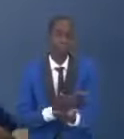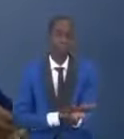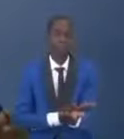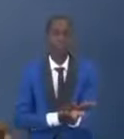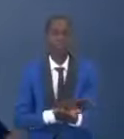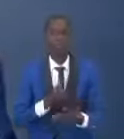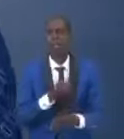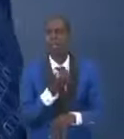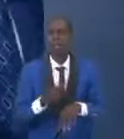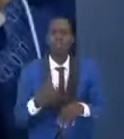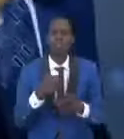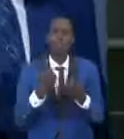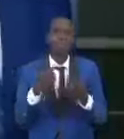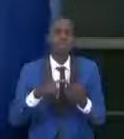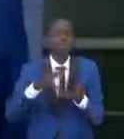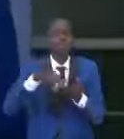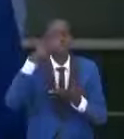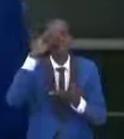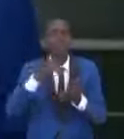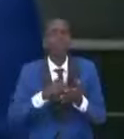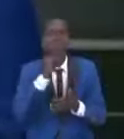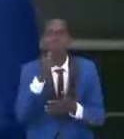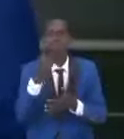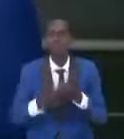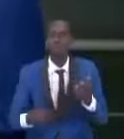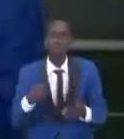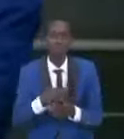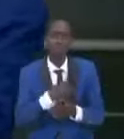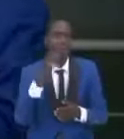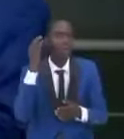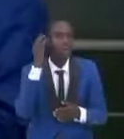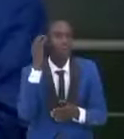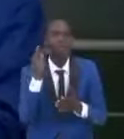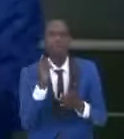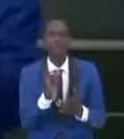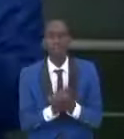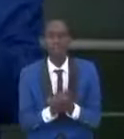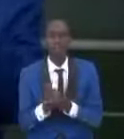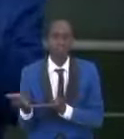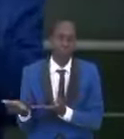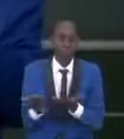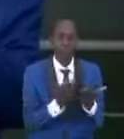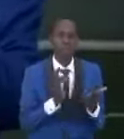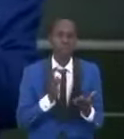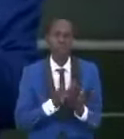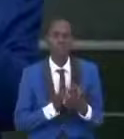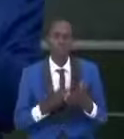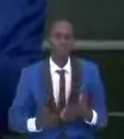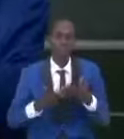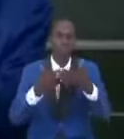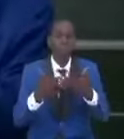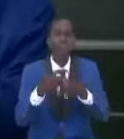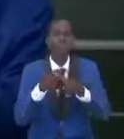come to learn, it is not what we hear that moves us forward. It is what